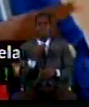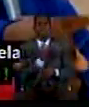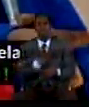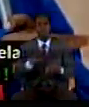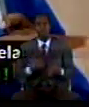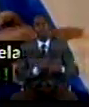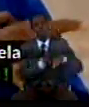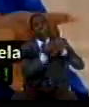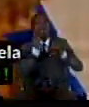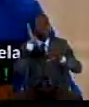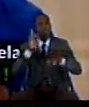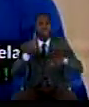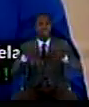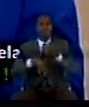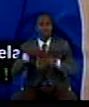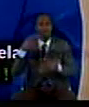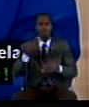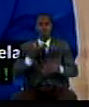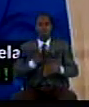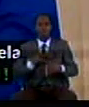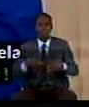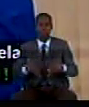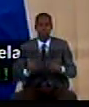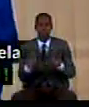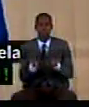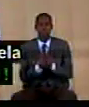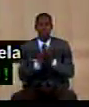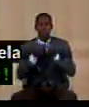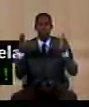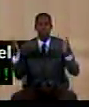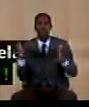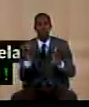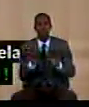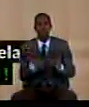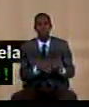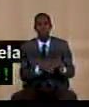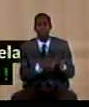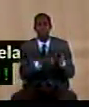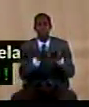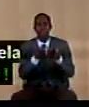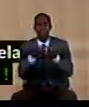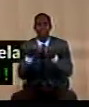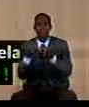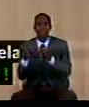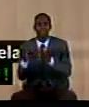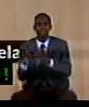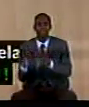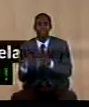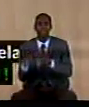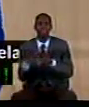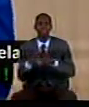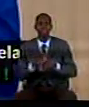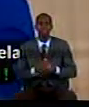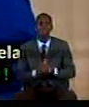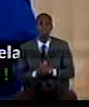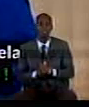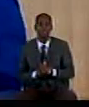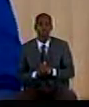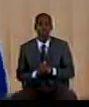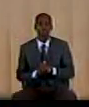And the mountain will get out of the way without a delay.